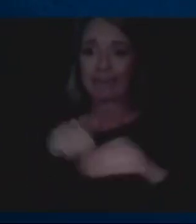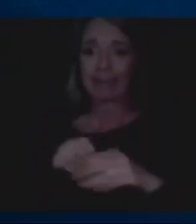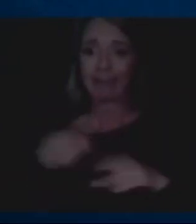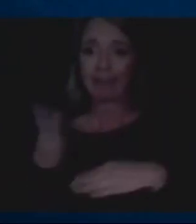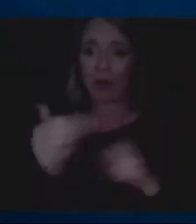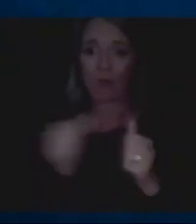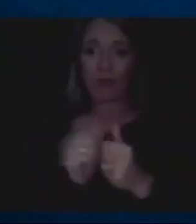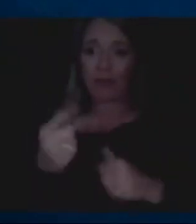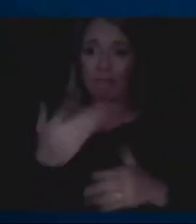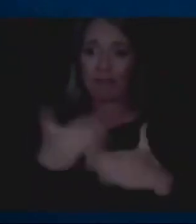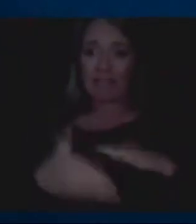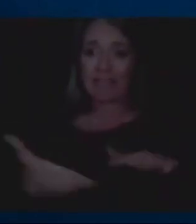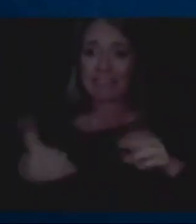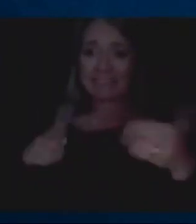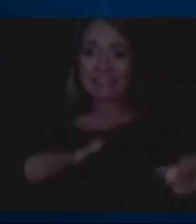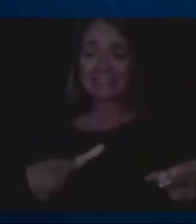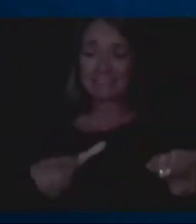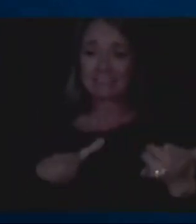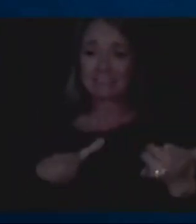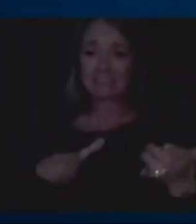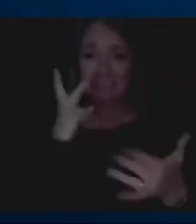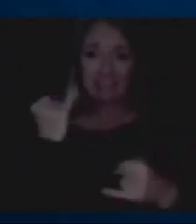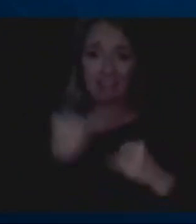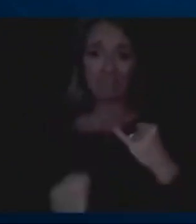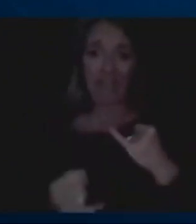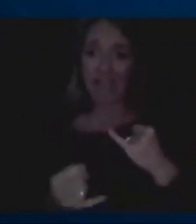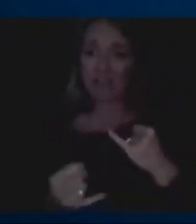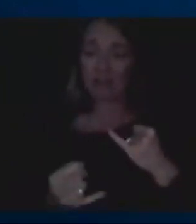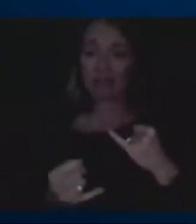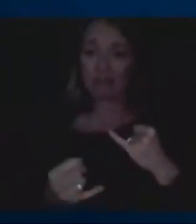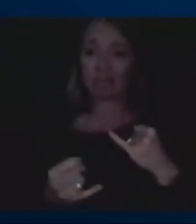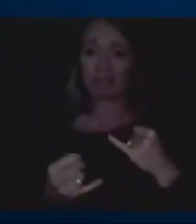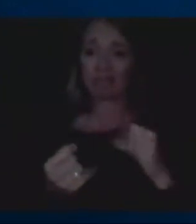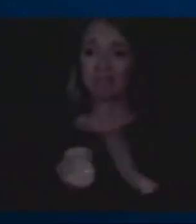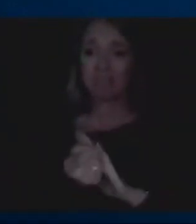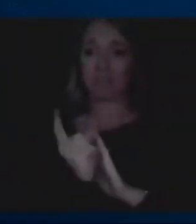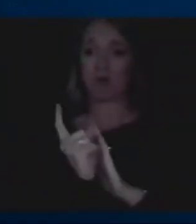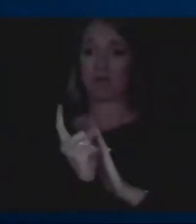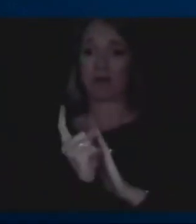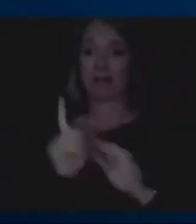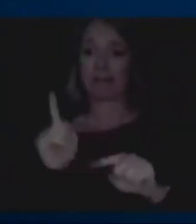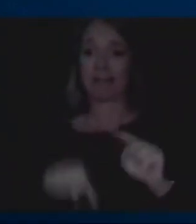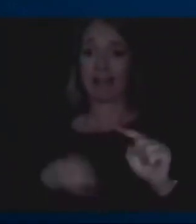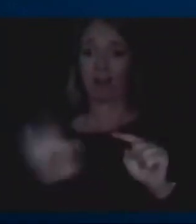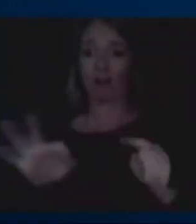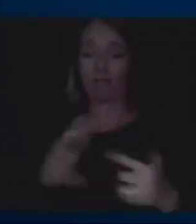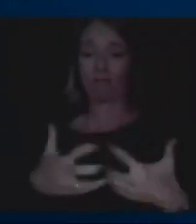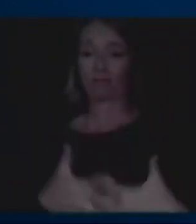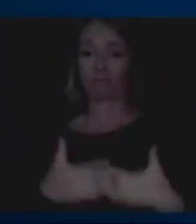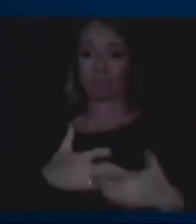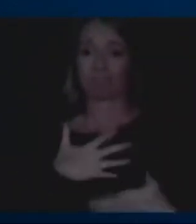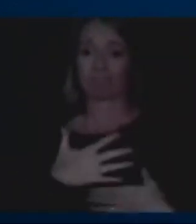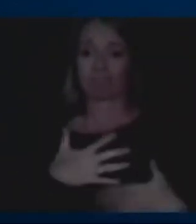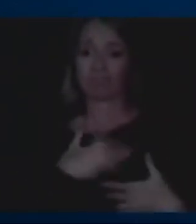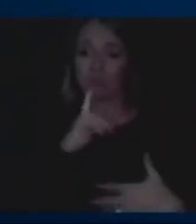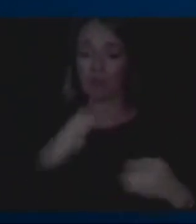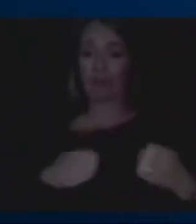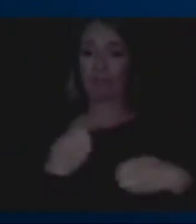watching that final goodbye, knowing that they might not come off the ventilator. I think it's been emotionally draining for everybody up here,